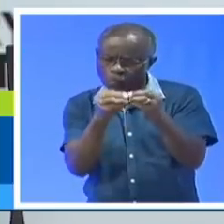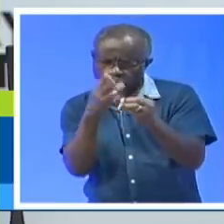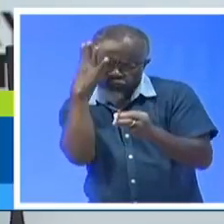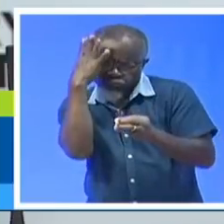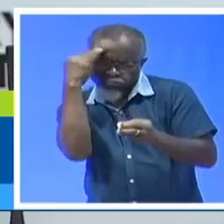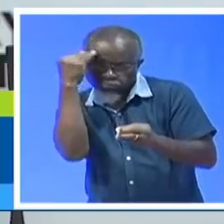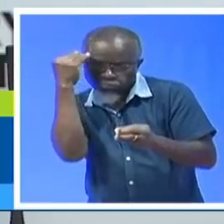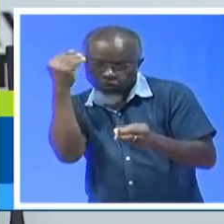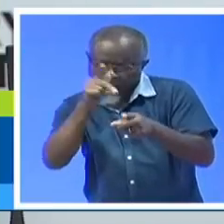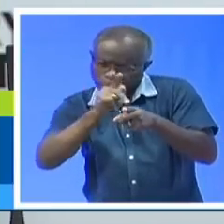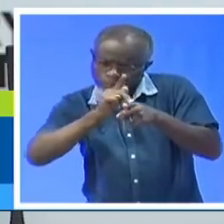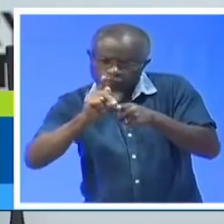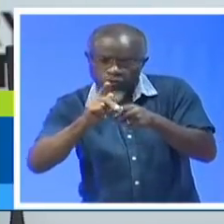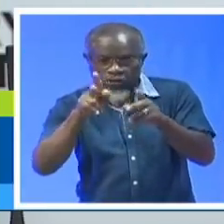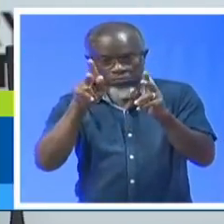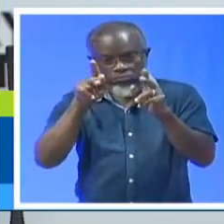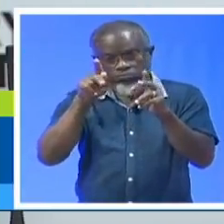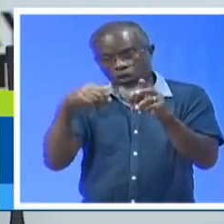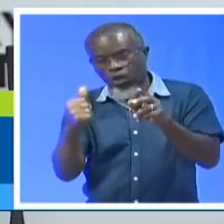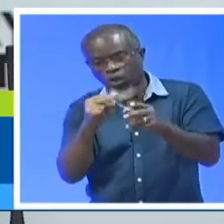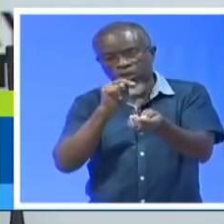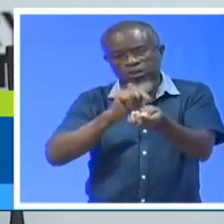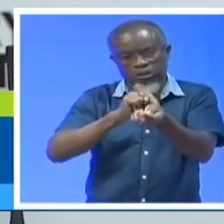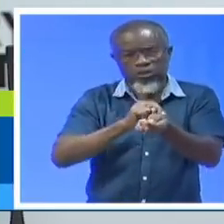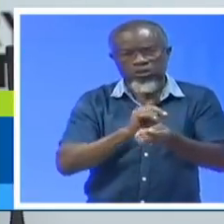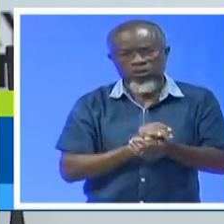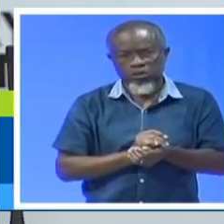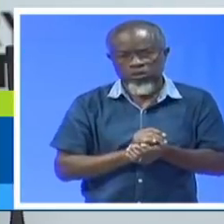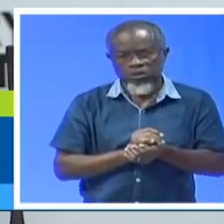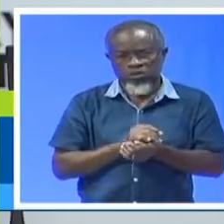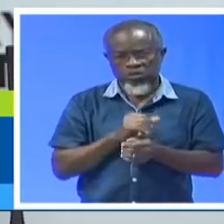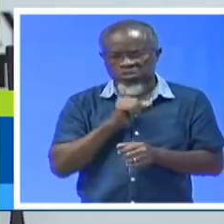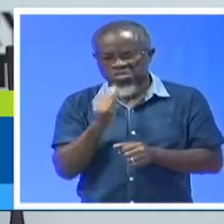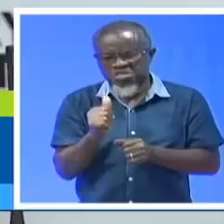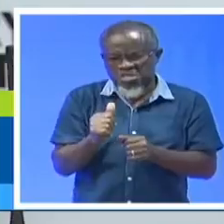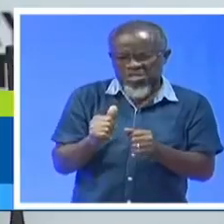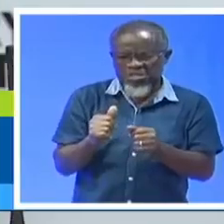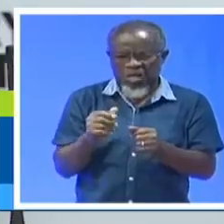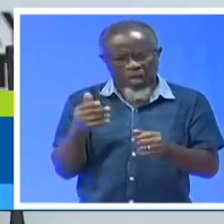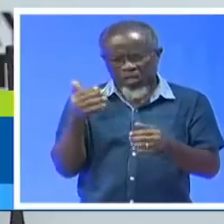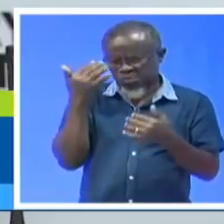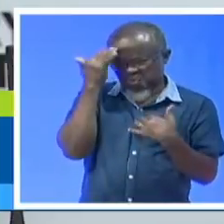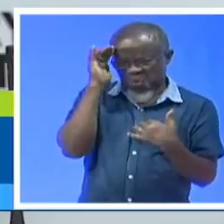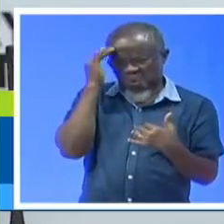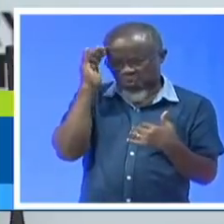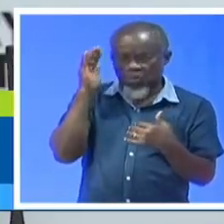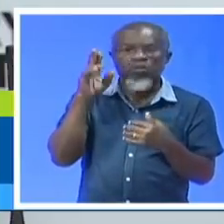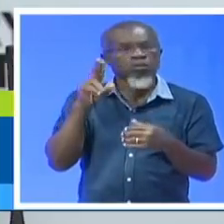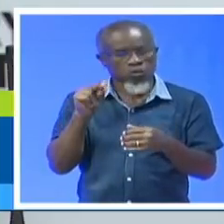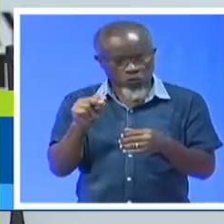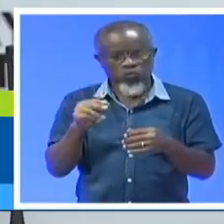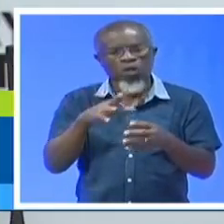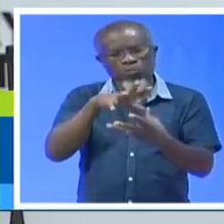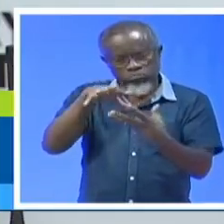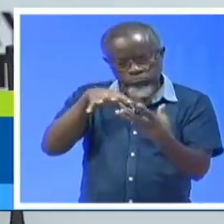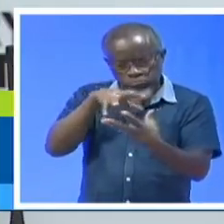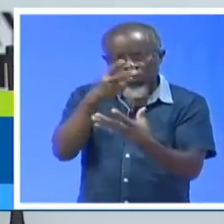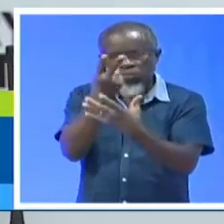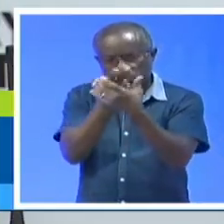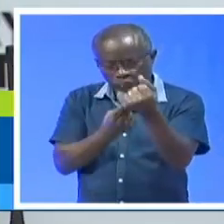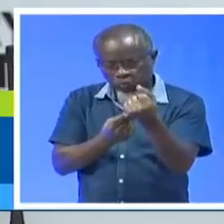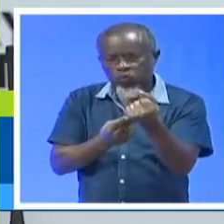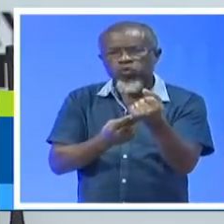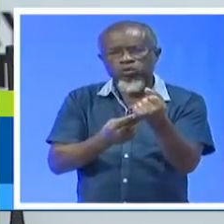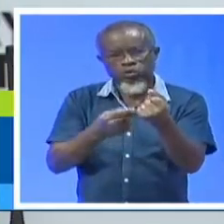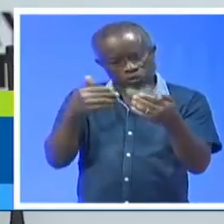patient is under the control of an inexperienced team. There's a mix of experience and fresh